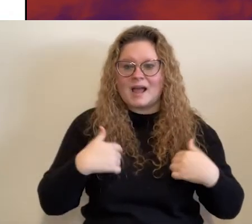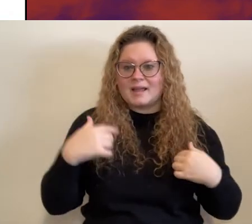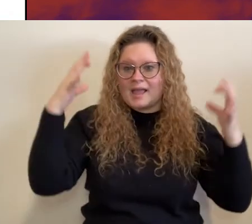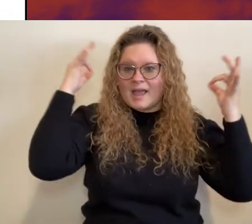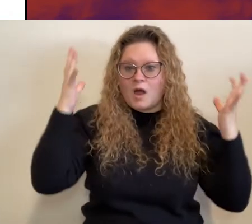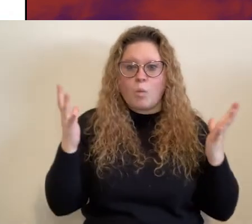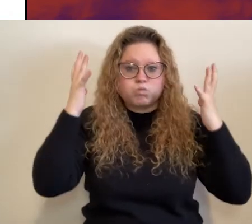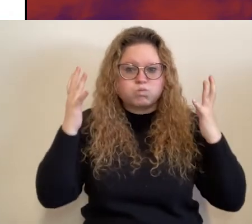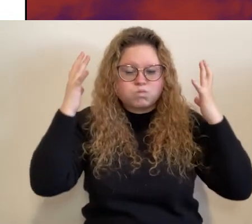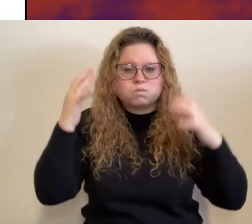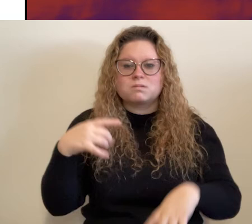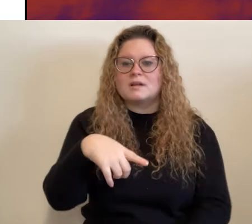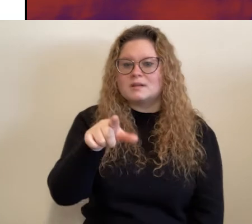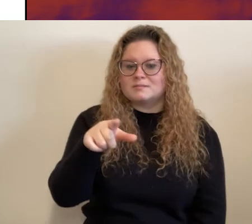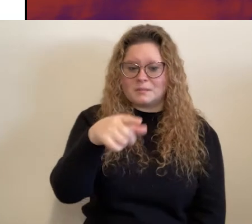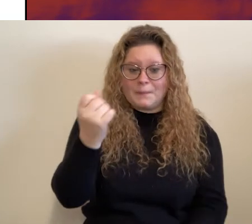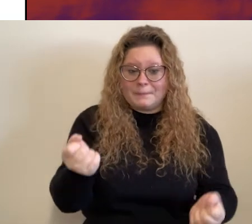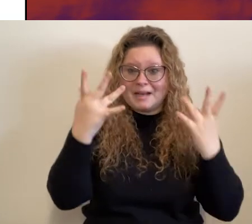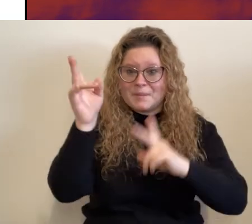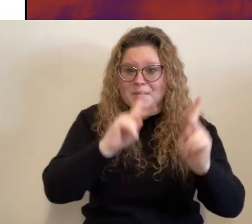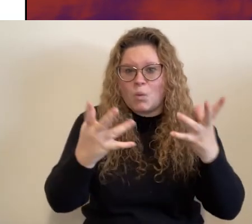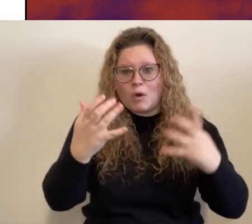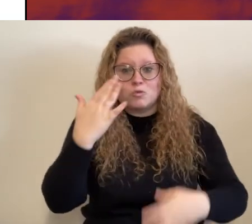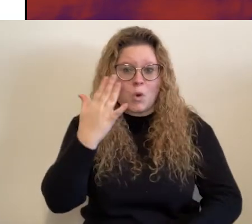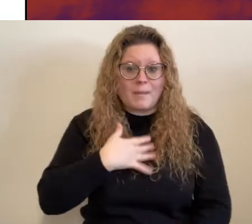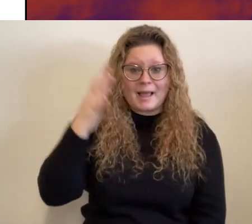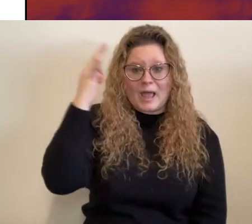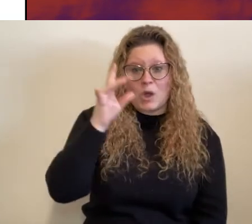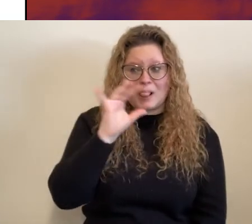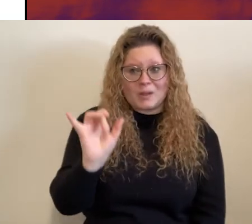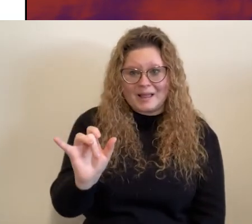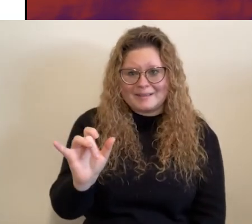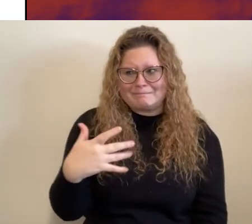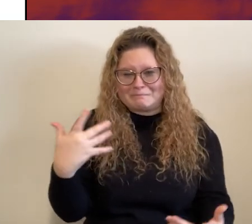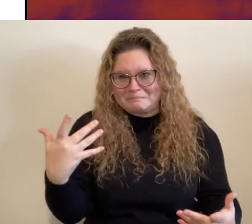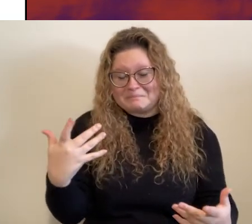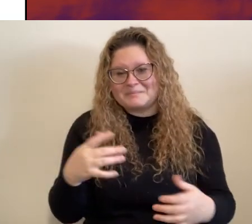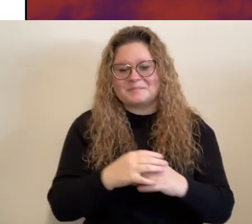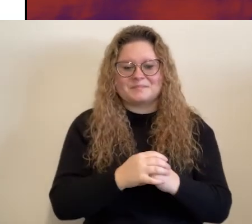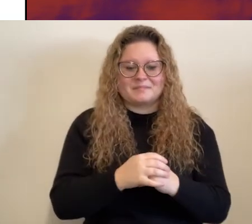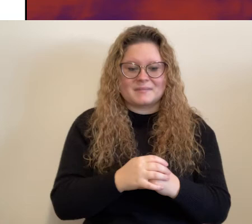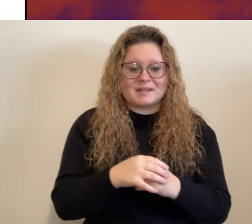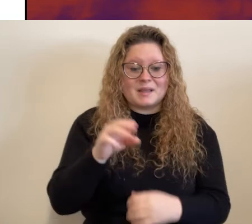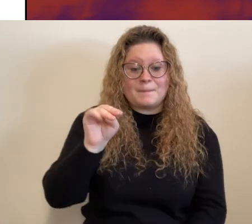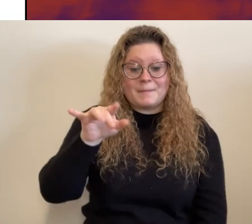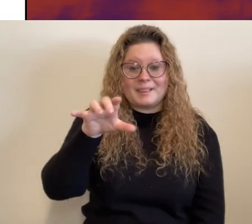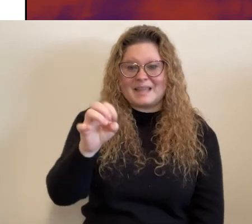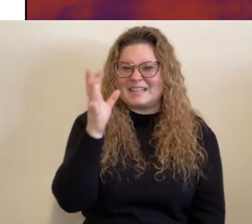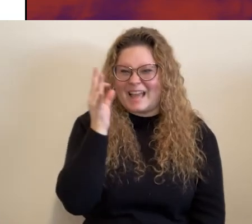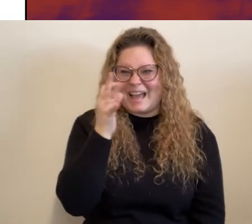2,839 people really want to know what my fro was doing that day. Millie got 818